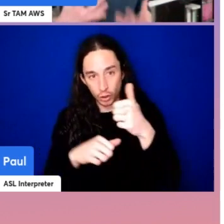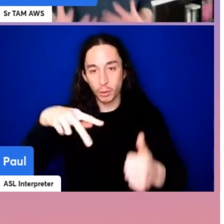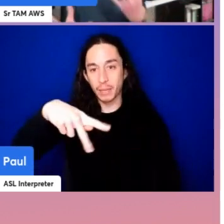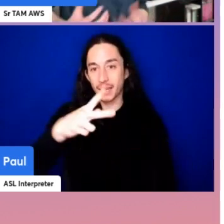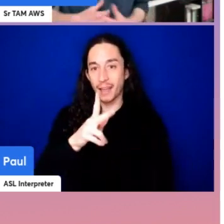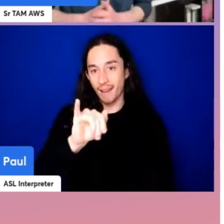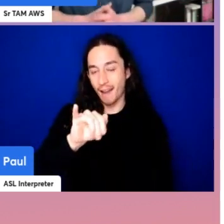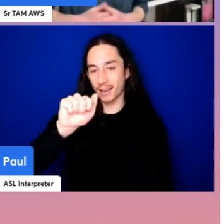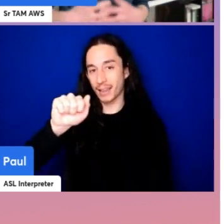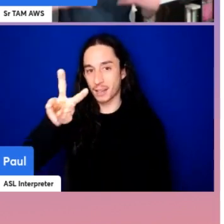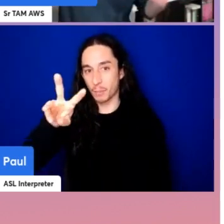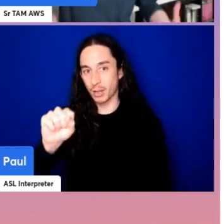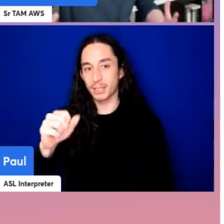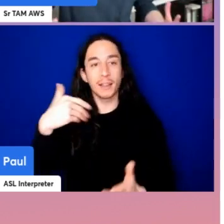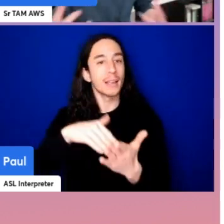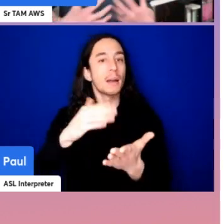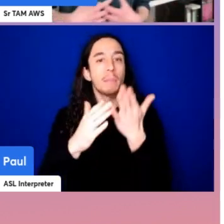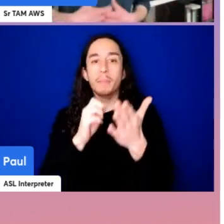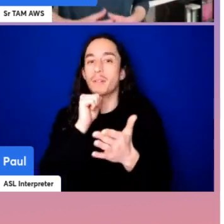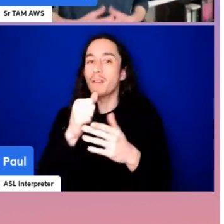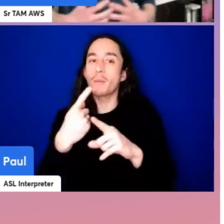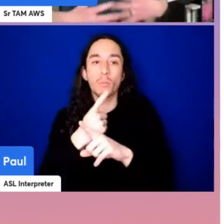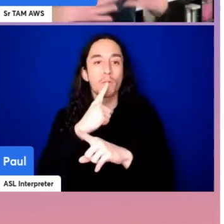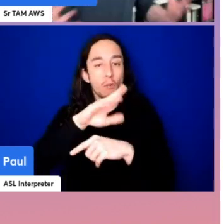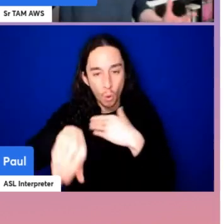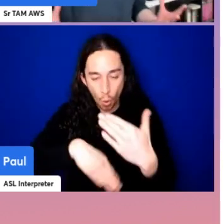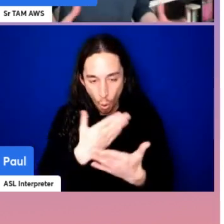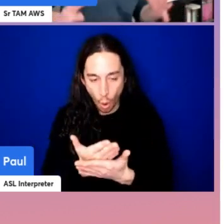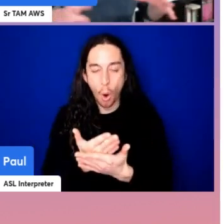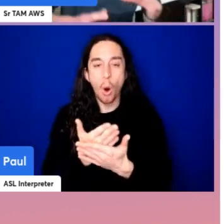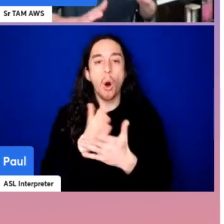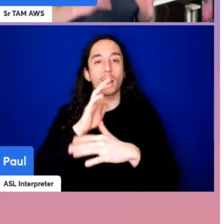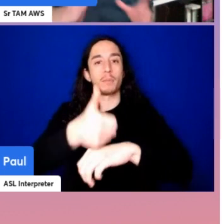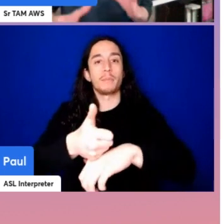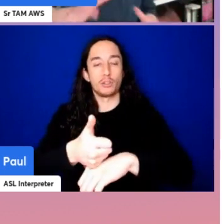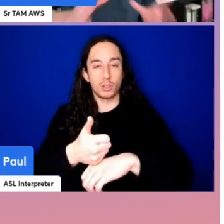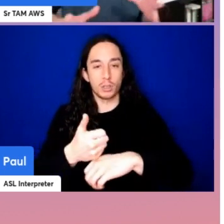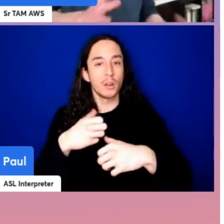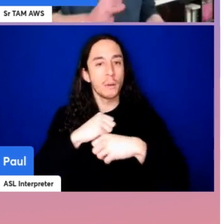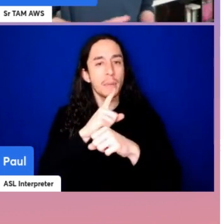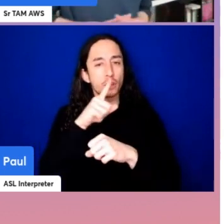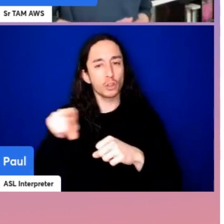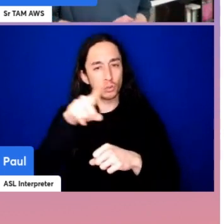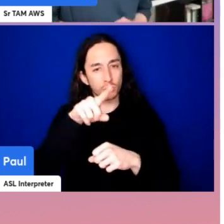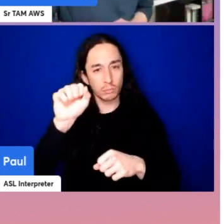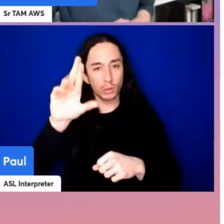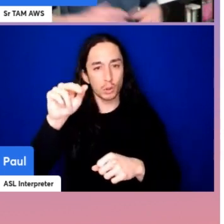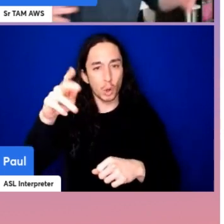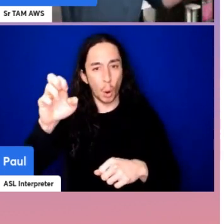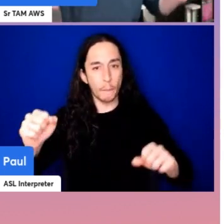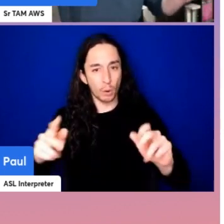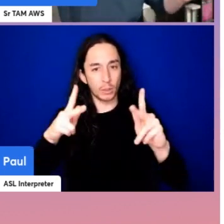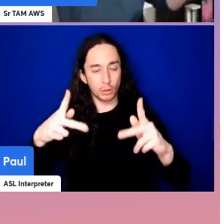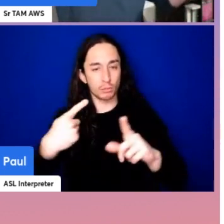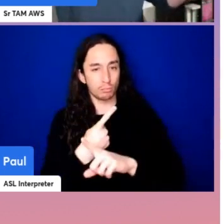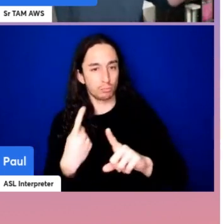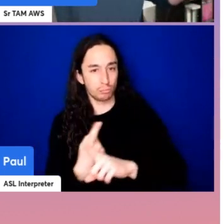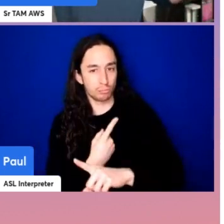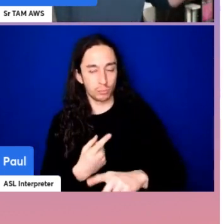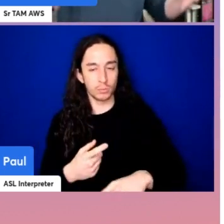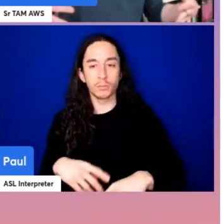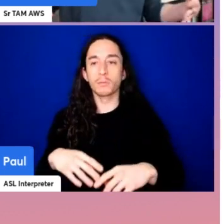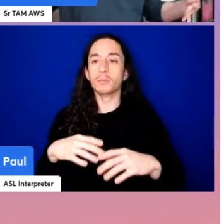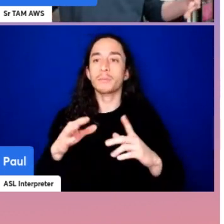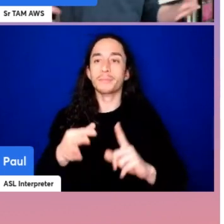that may not be appropriate for all implementations. Certainly make sure that you're scoping these permissions appropriately, especially if you